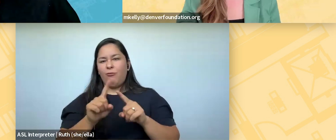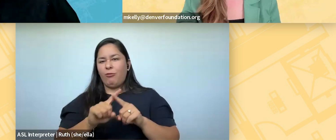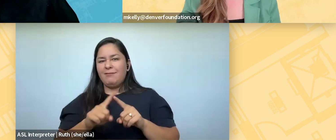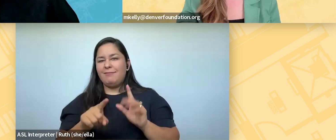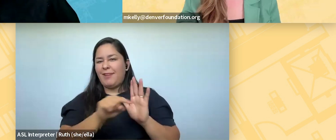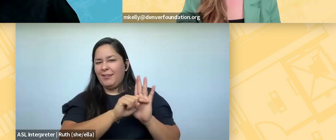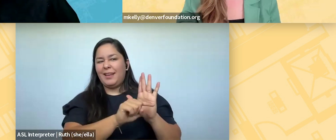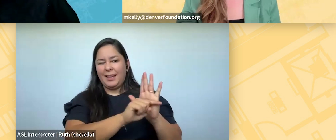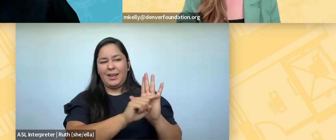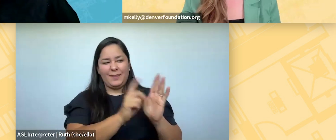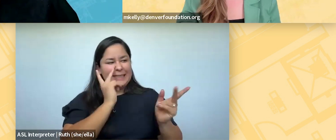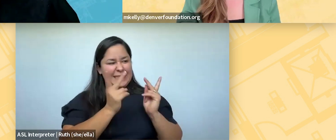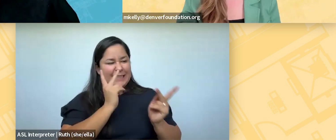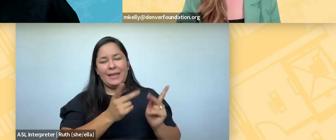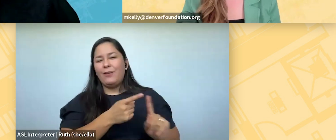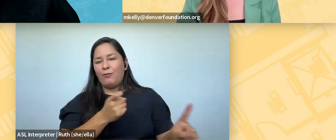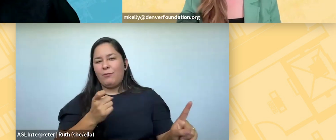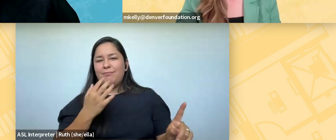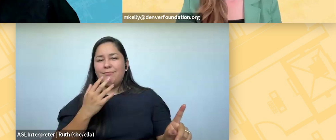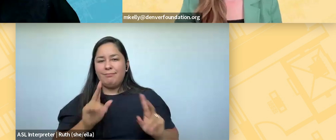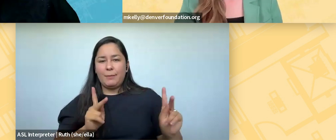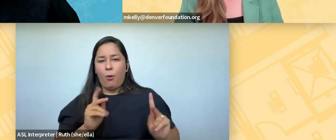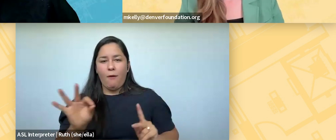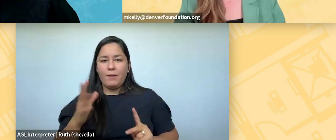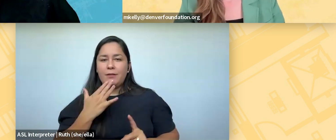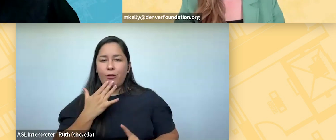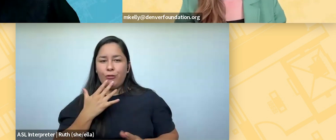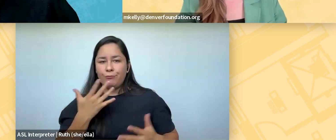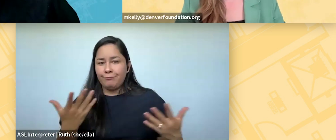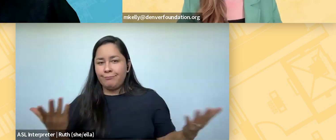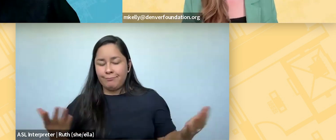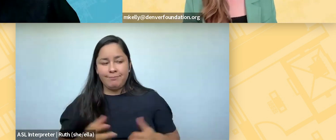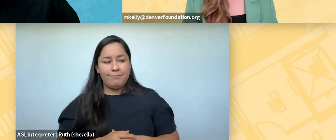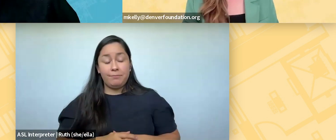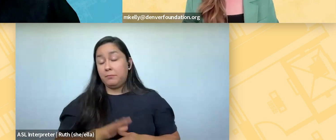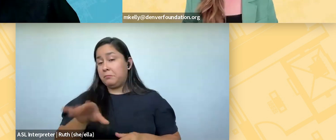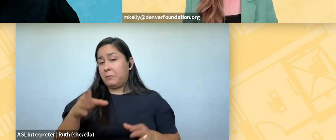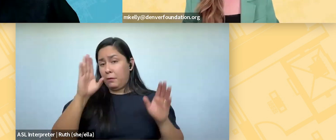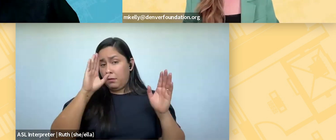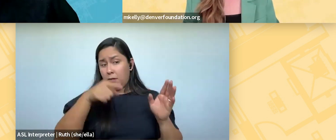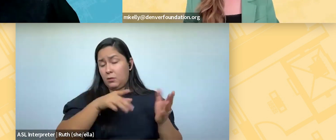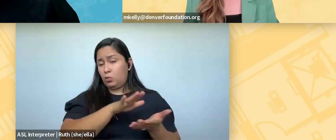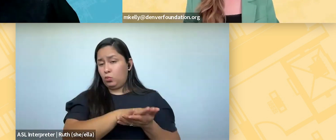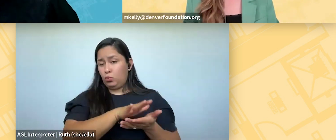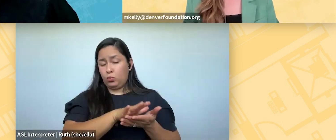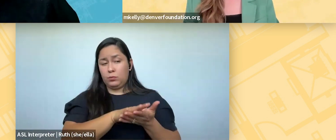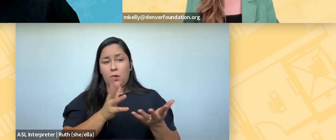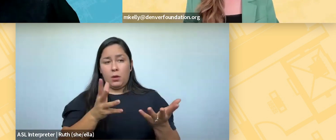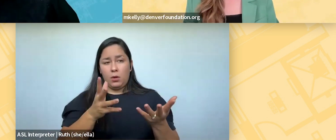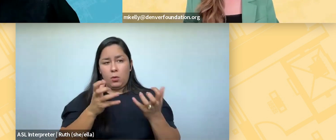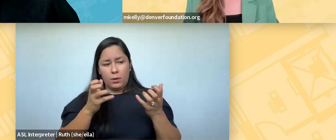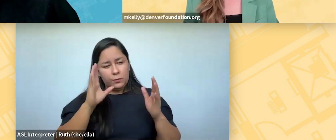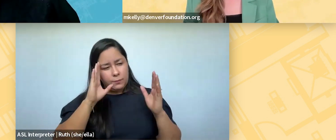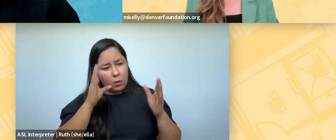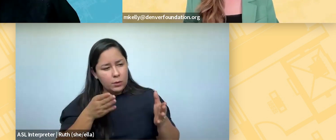happening in a disproportionate way to people of color. And so in schools, we're really looking for ways